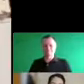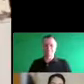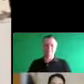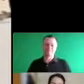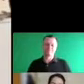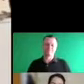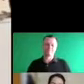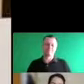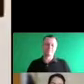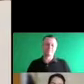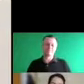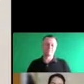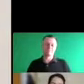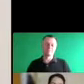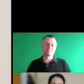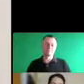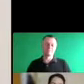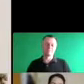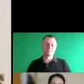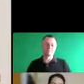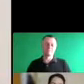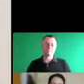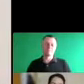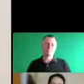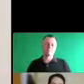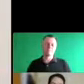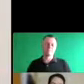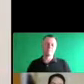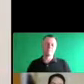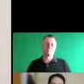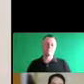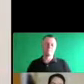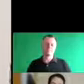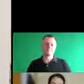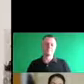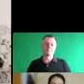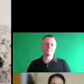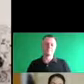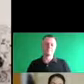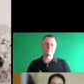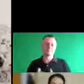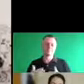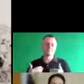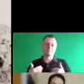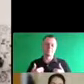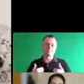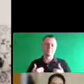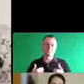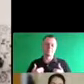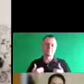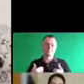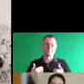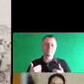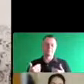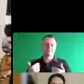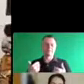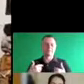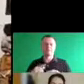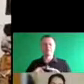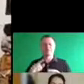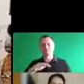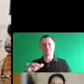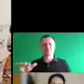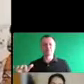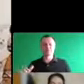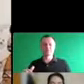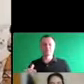know, I think I'm always asking, I think if you're, at least for me, I'm, you know, I've been in so many different places.